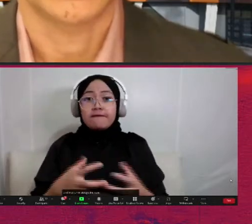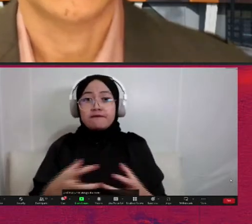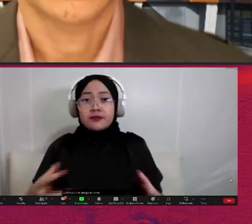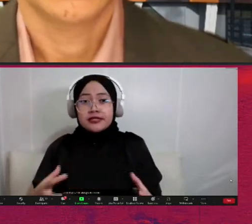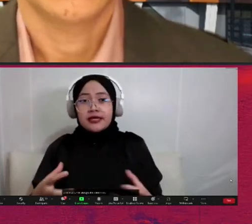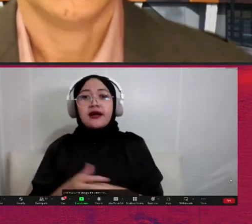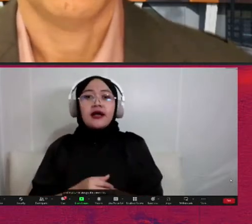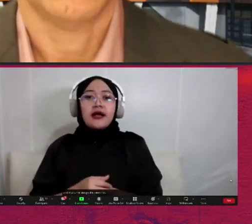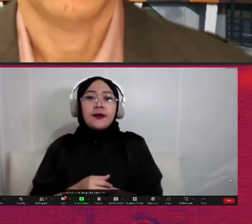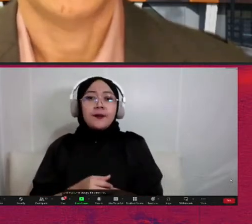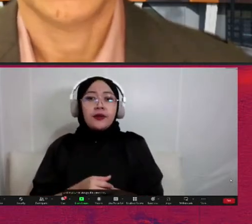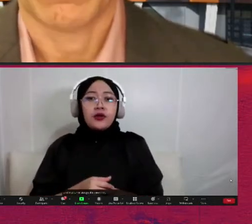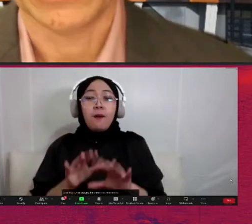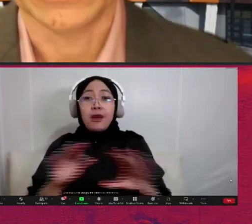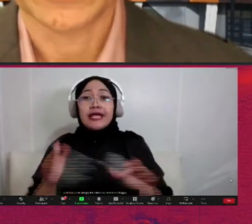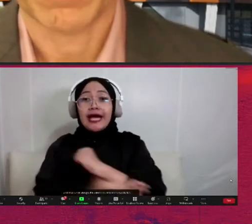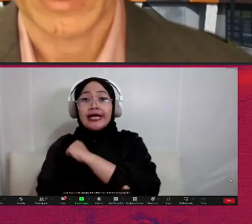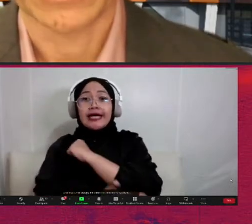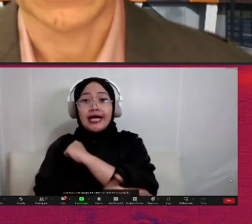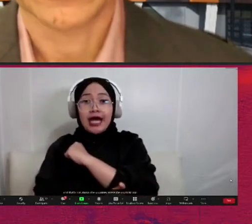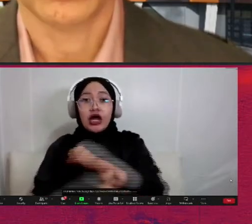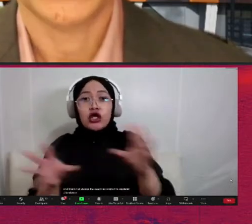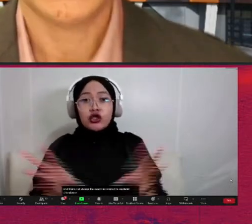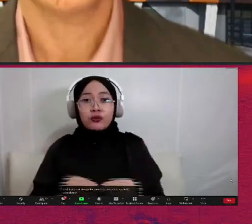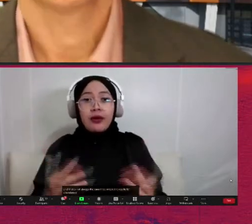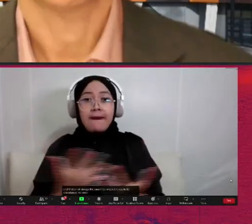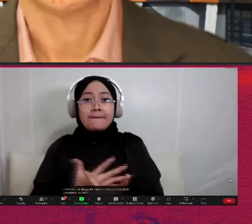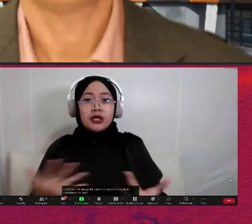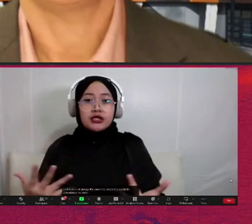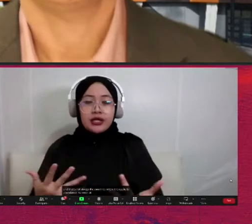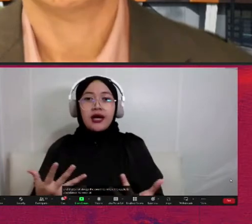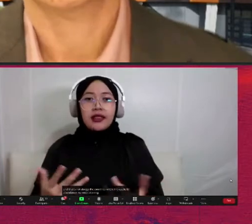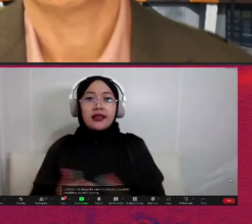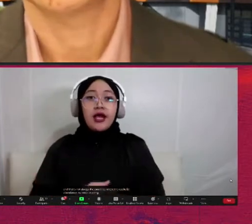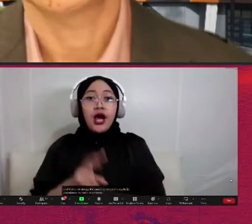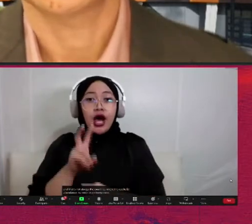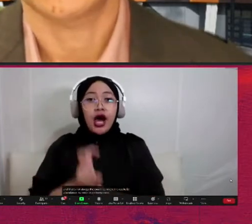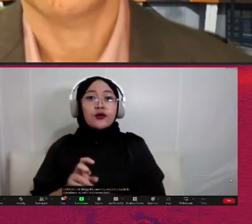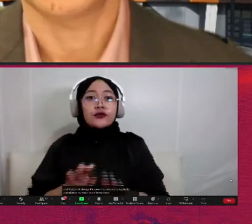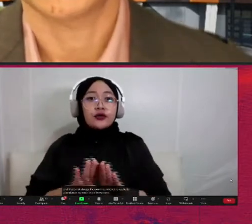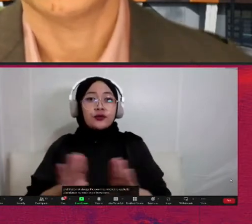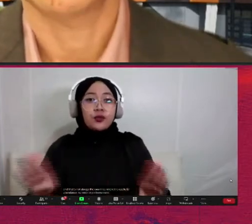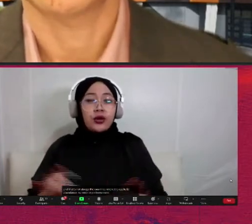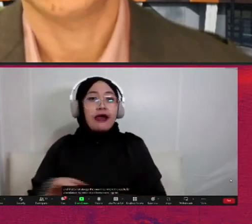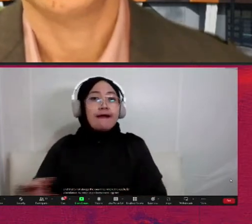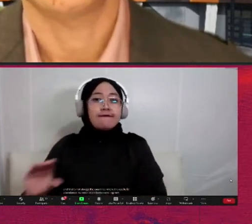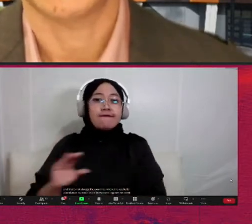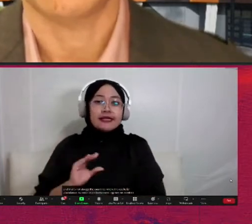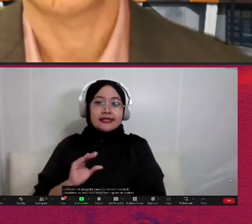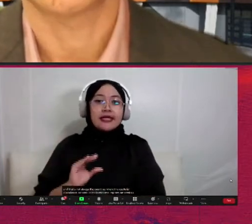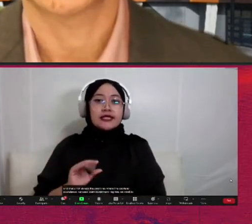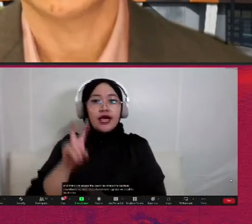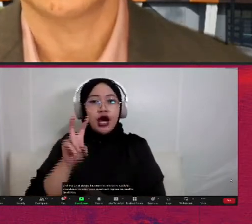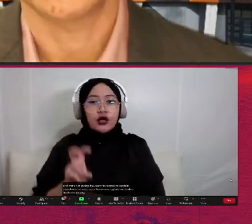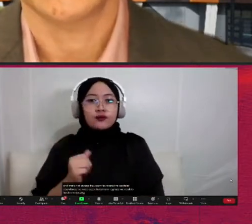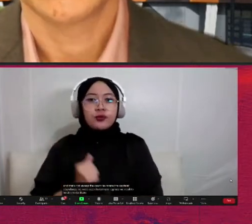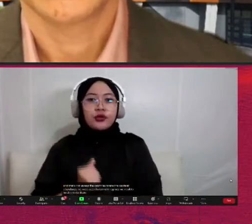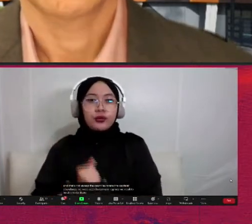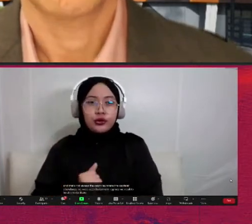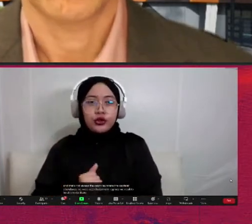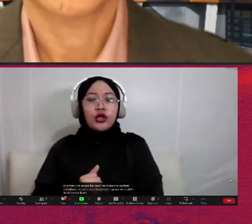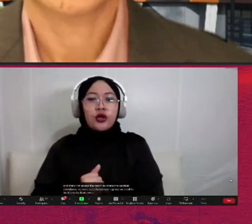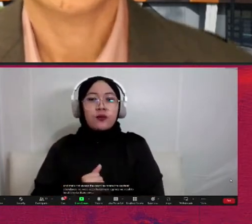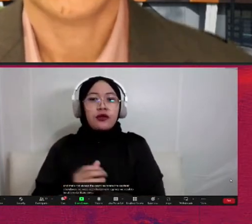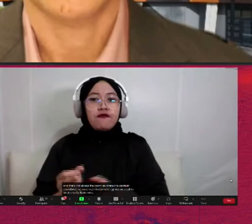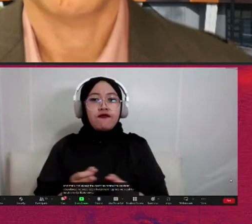the countries where the capital is abundant. So we need open investment regimes. We need to be able to facilitate